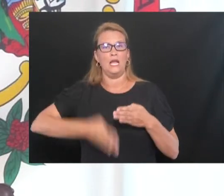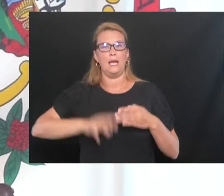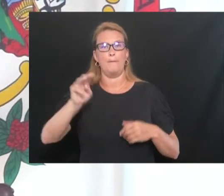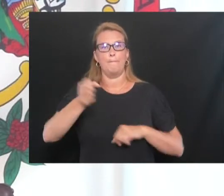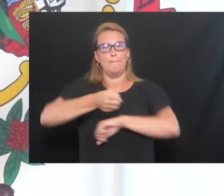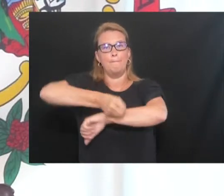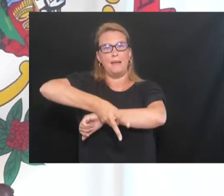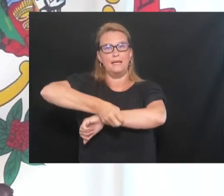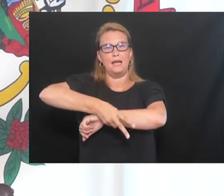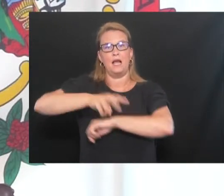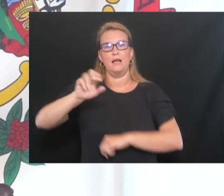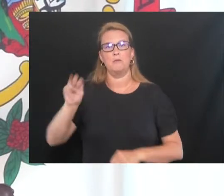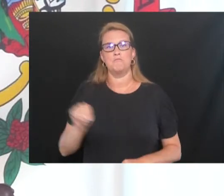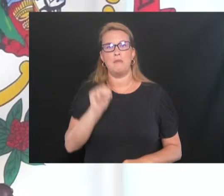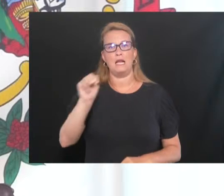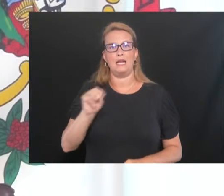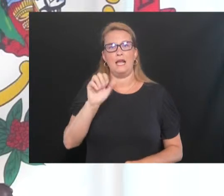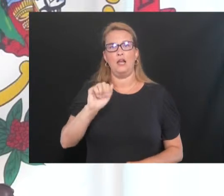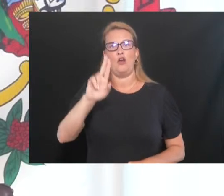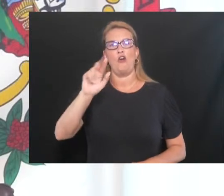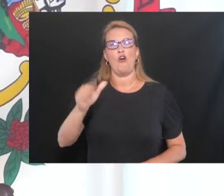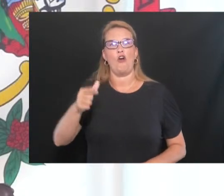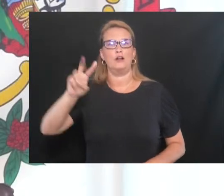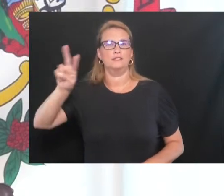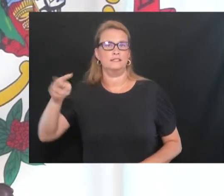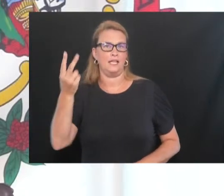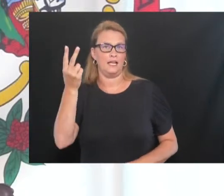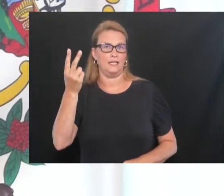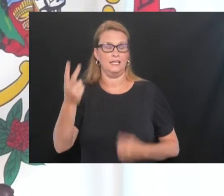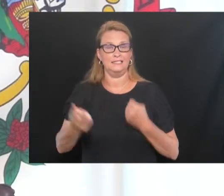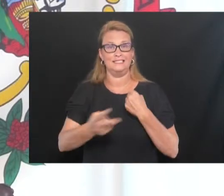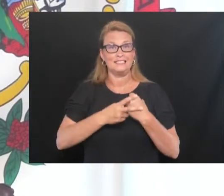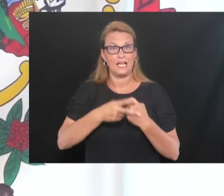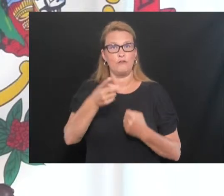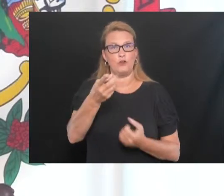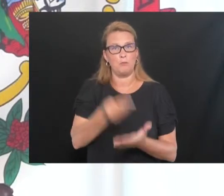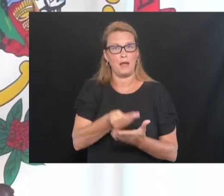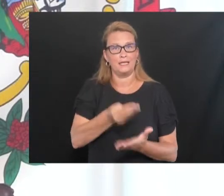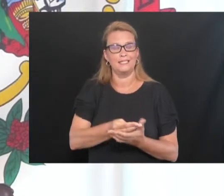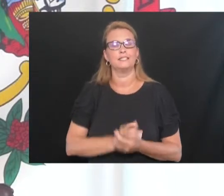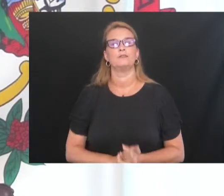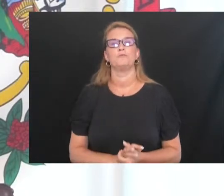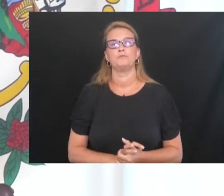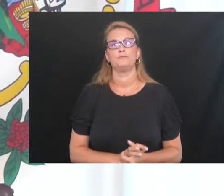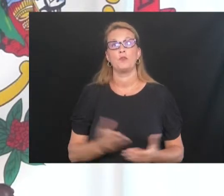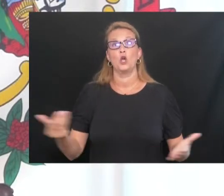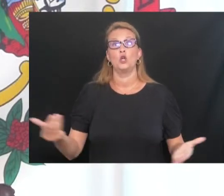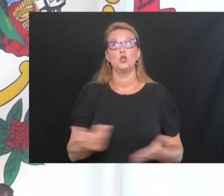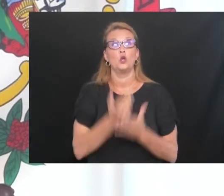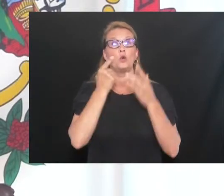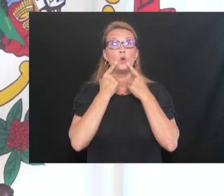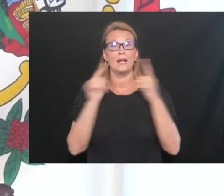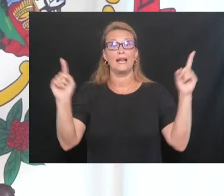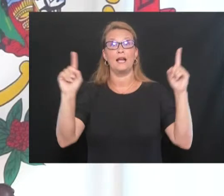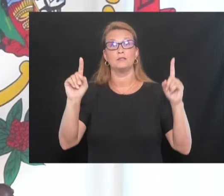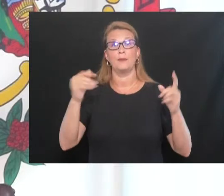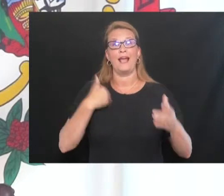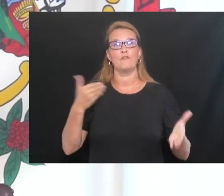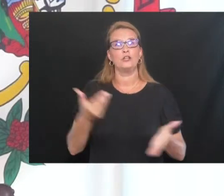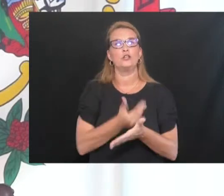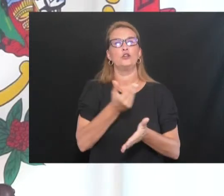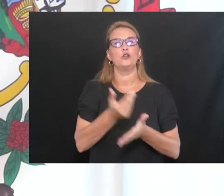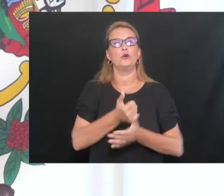August the 2nd. Take advantage of that. It'll save you a few bucks. You know, we have a new announcement. We have a new Veterans